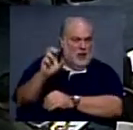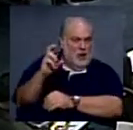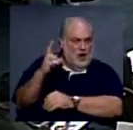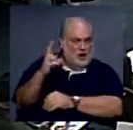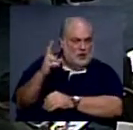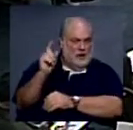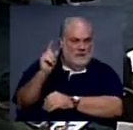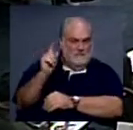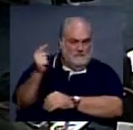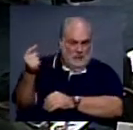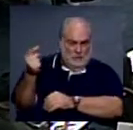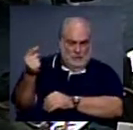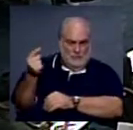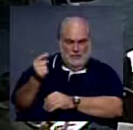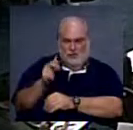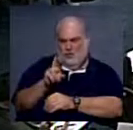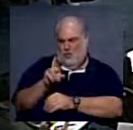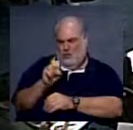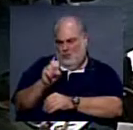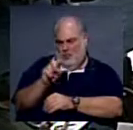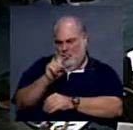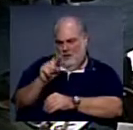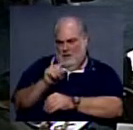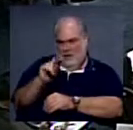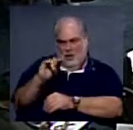Heights rezoning.